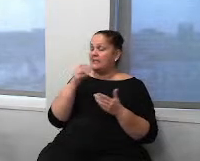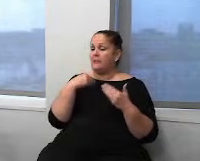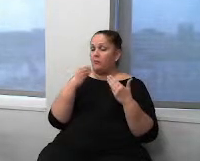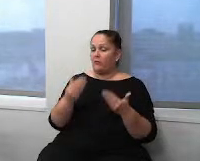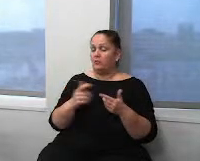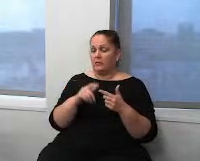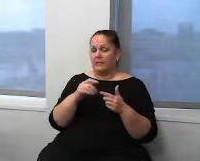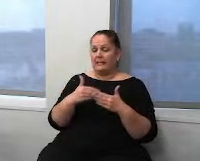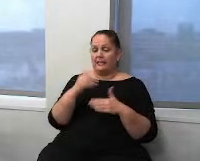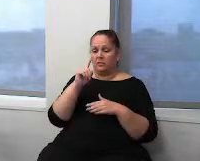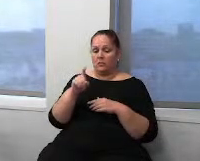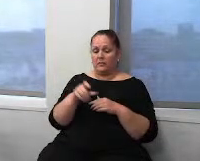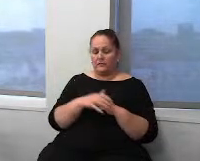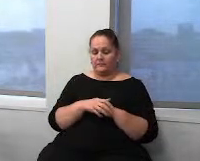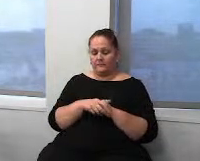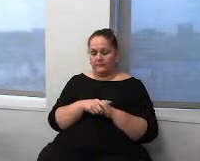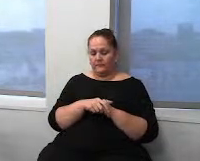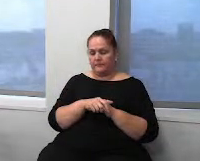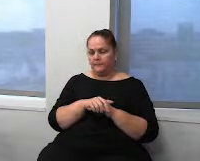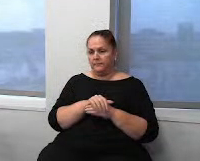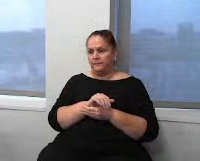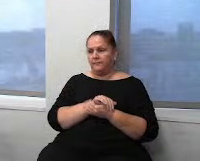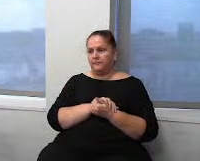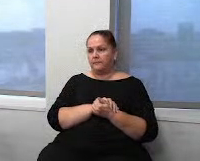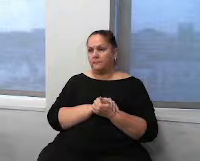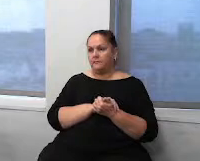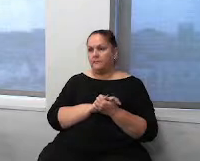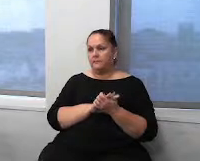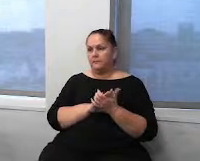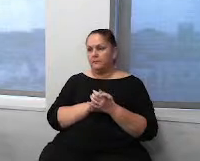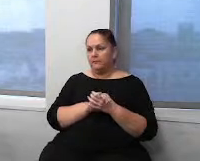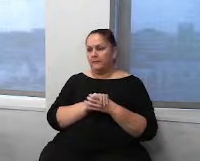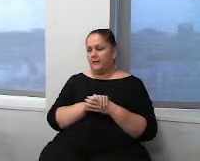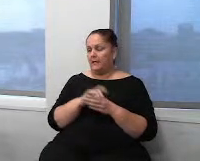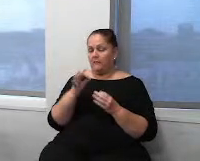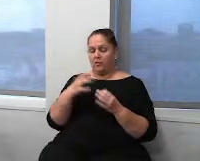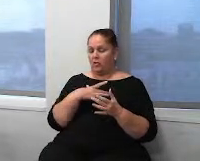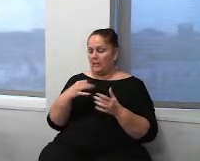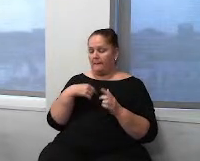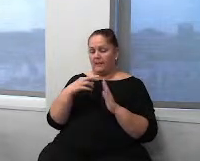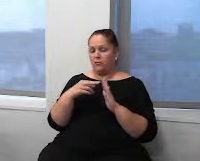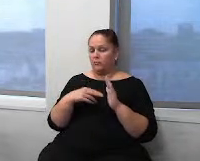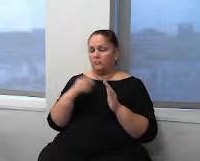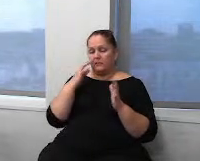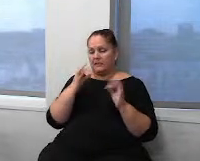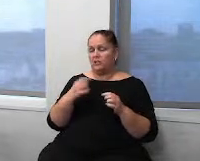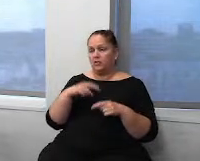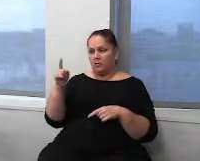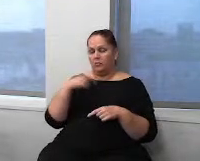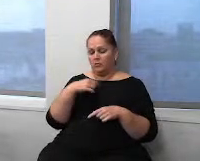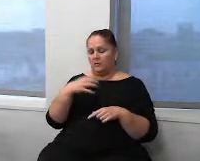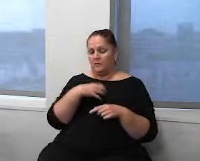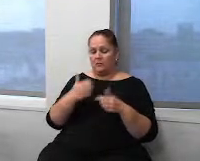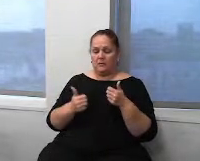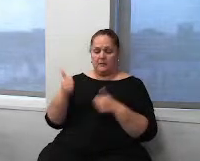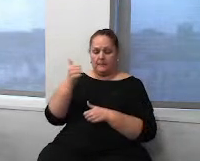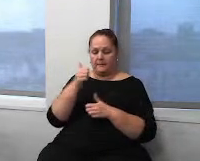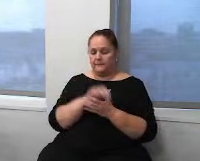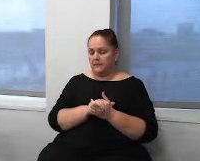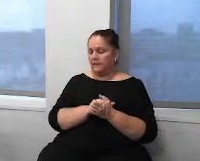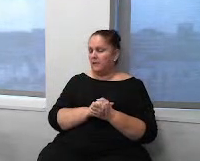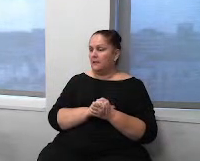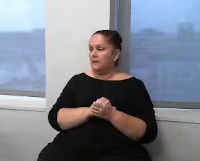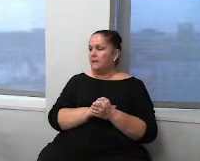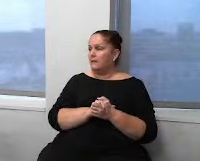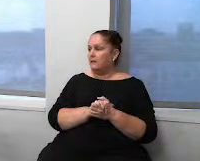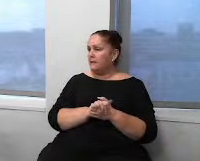say yes or no. Whether I said move on to the next question, sir. Take it to the Court of Appeals if you don't like my ruling. Go ahead. Okay,